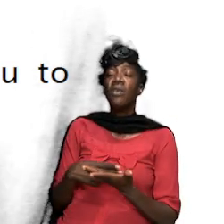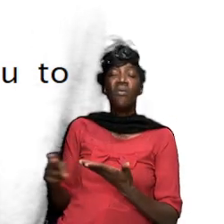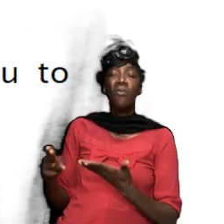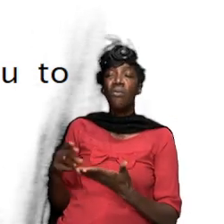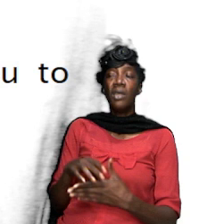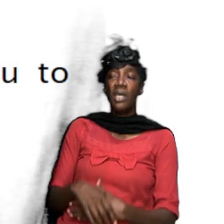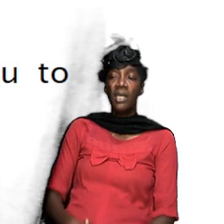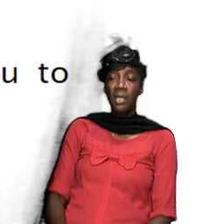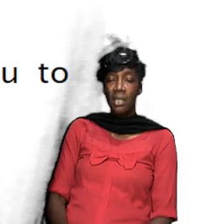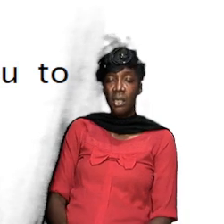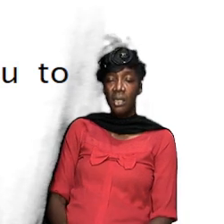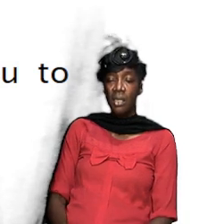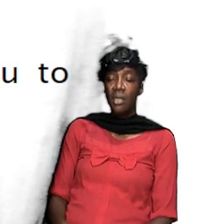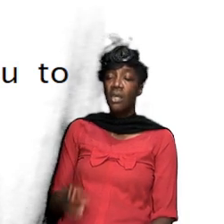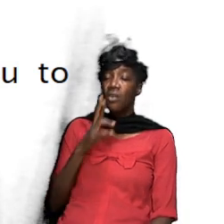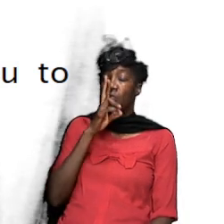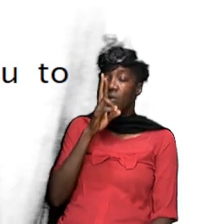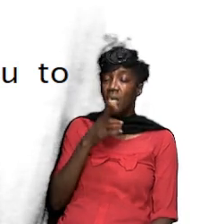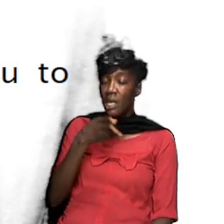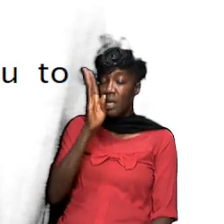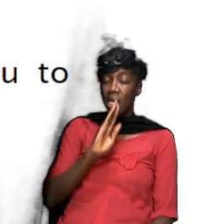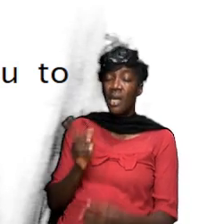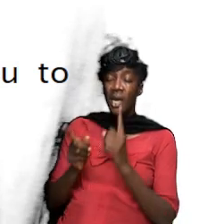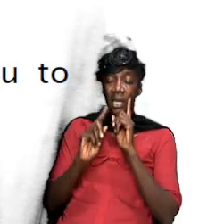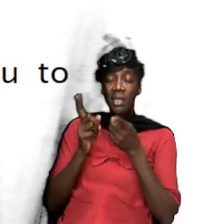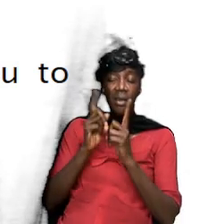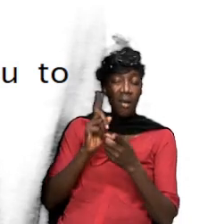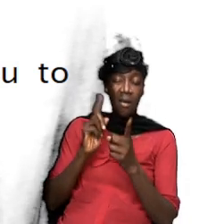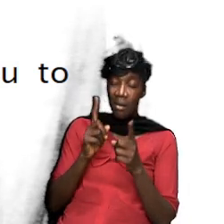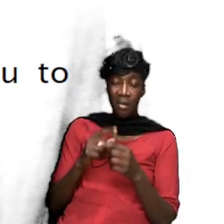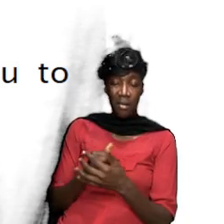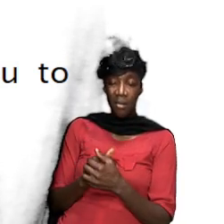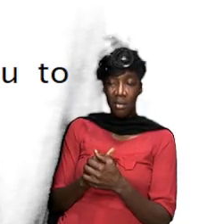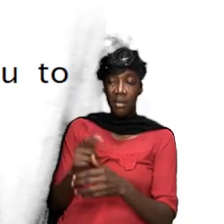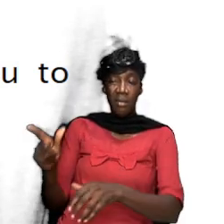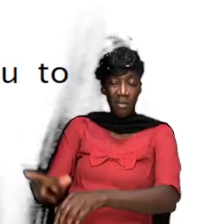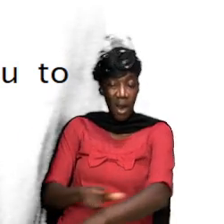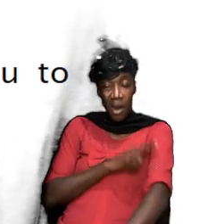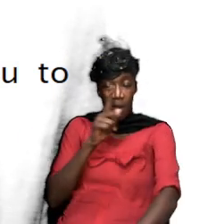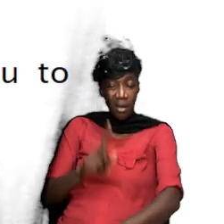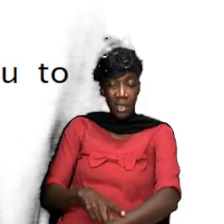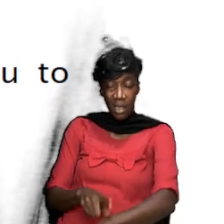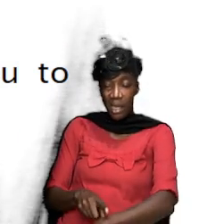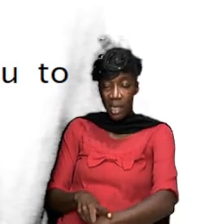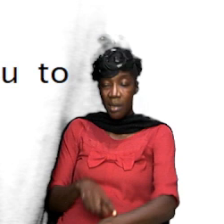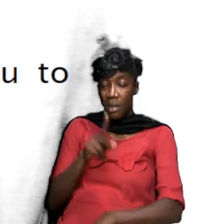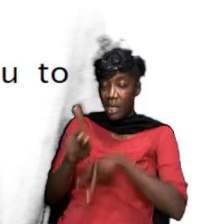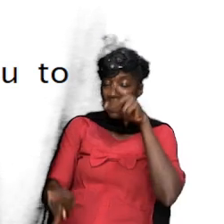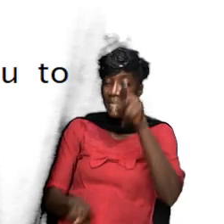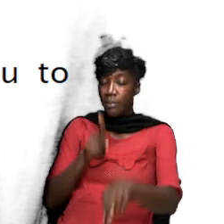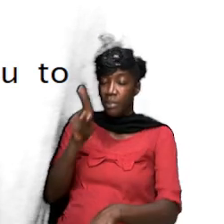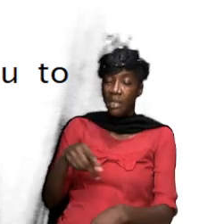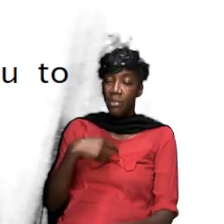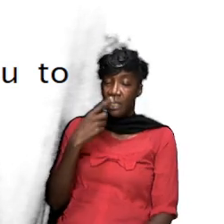Really, that was happening, you know, because God talked about it. He went through length and breadth. And the people said,